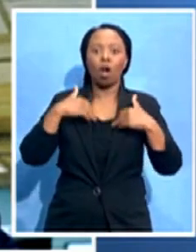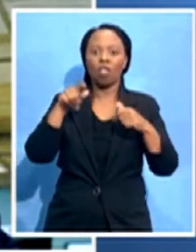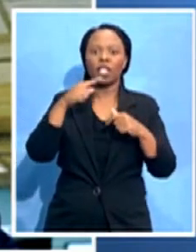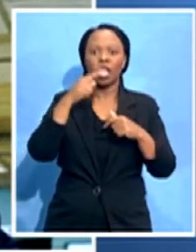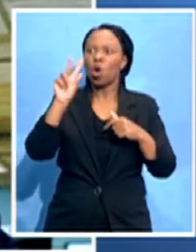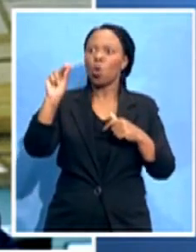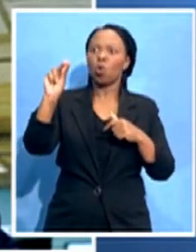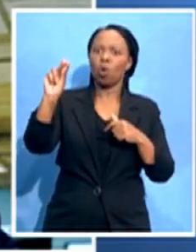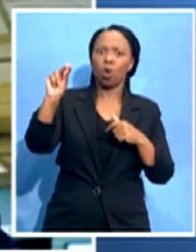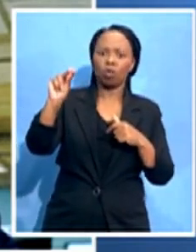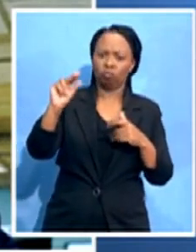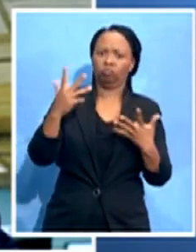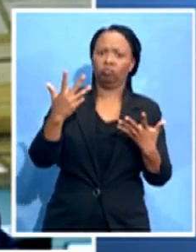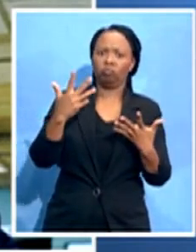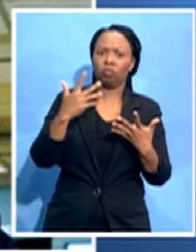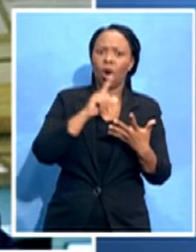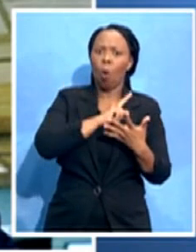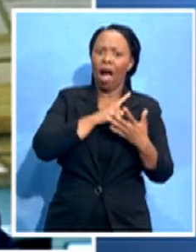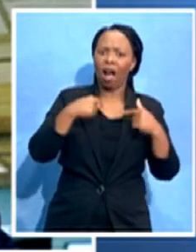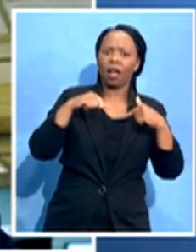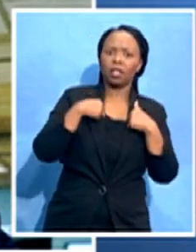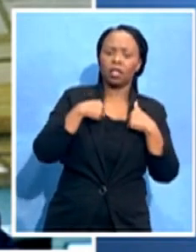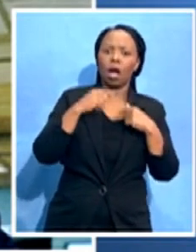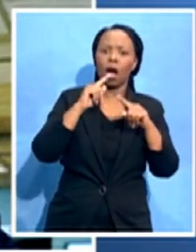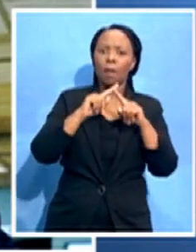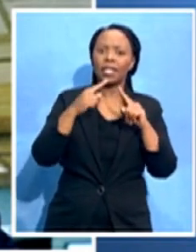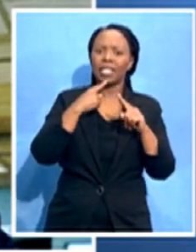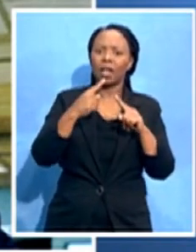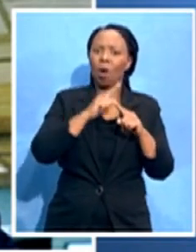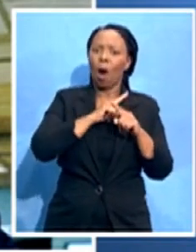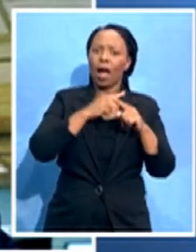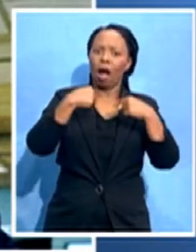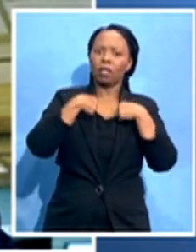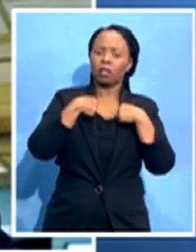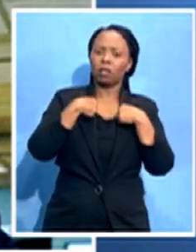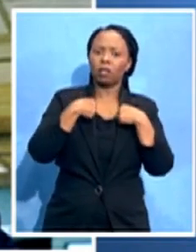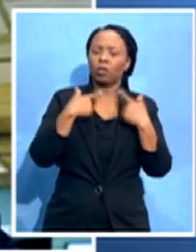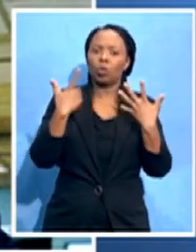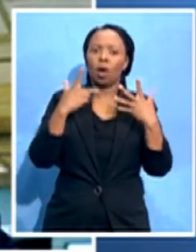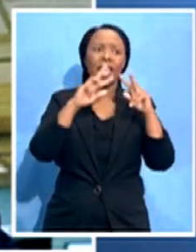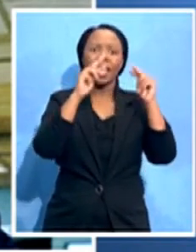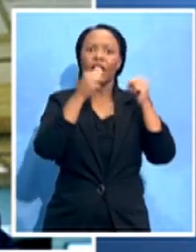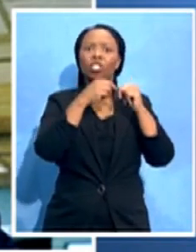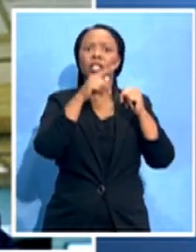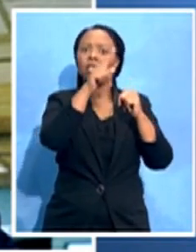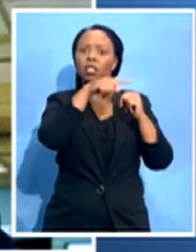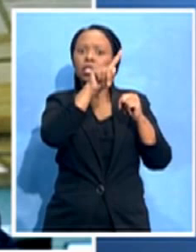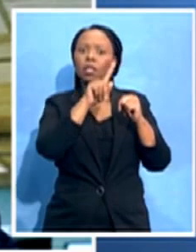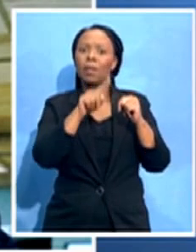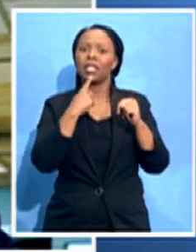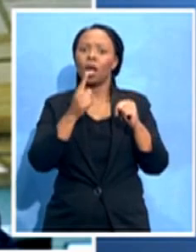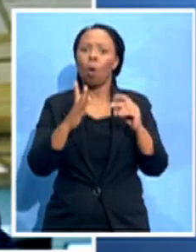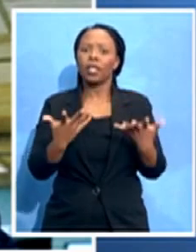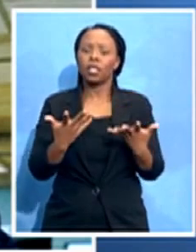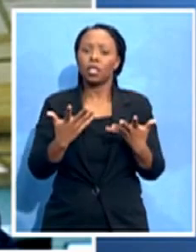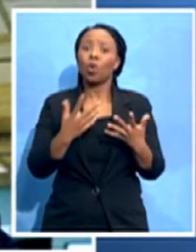frontline workers are saying, are we guinea pigs? What must the nation say? And this thing is right. It's not only happening in South Africa, it